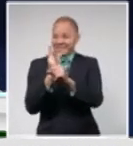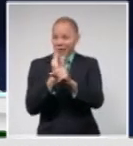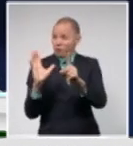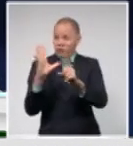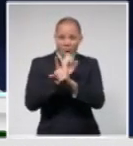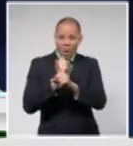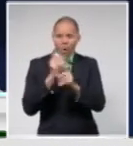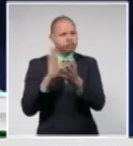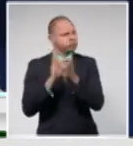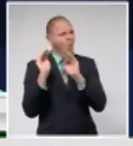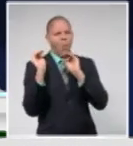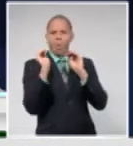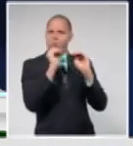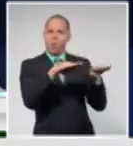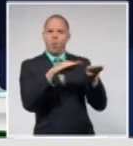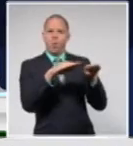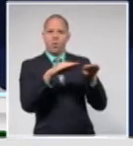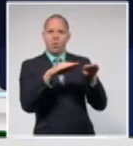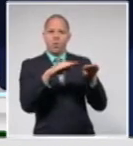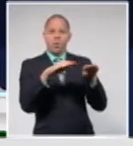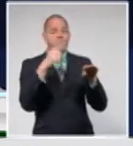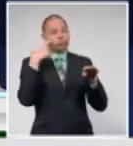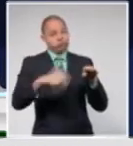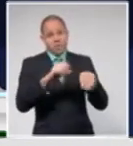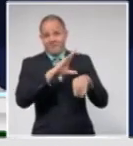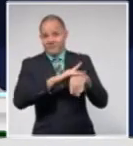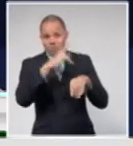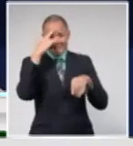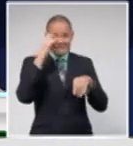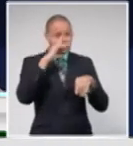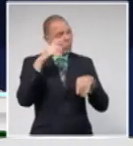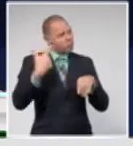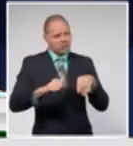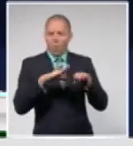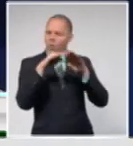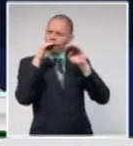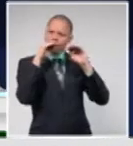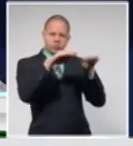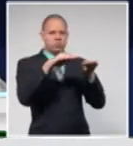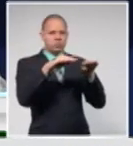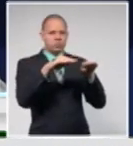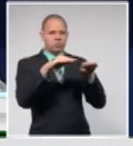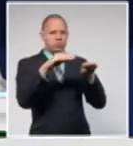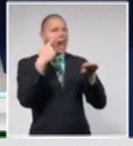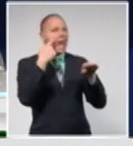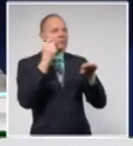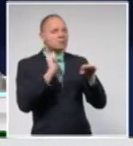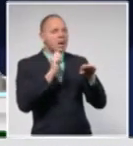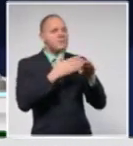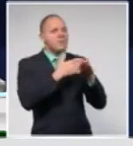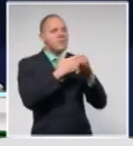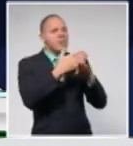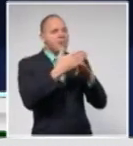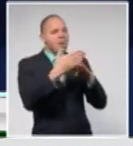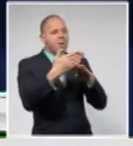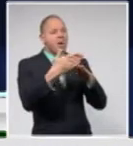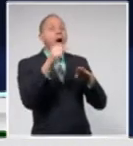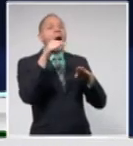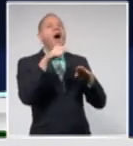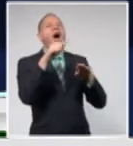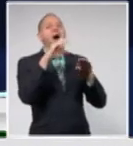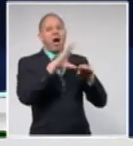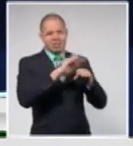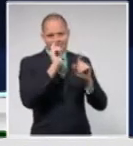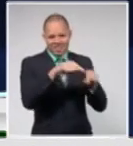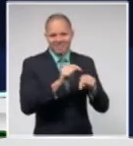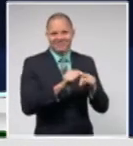of 50.1% and 49.9% respectively. There are not significant differences in this